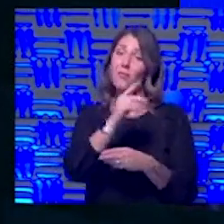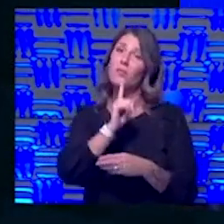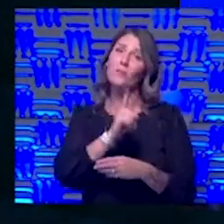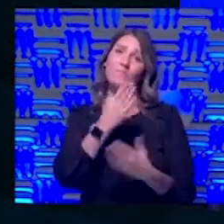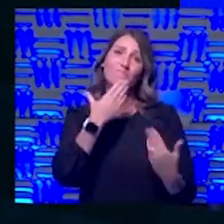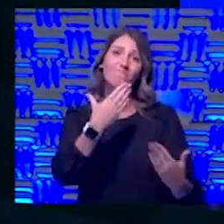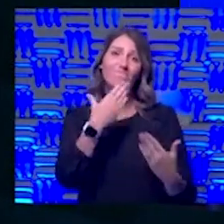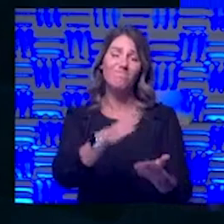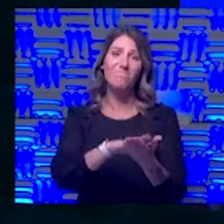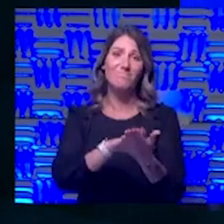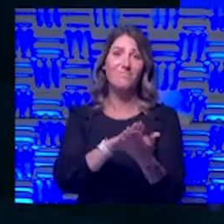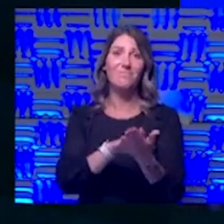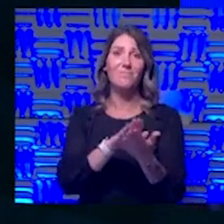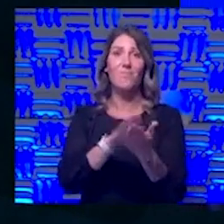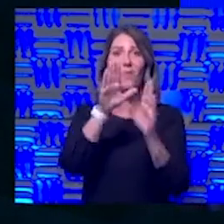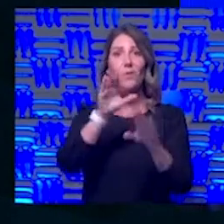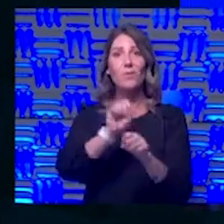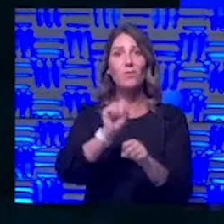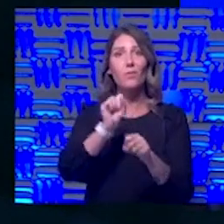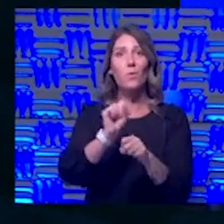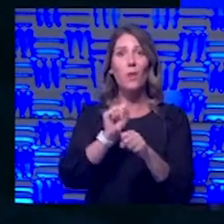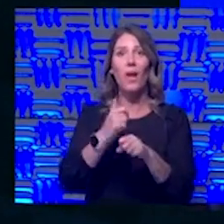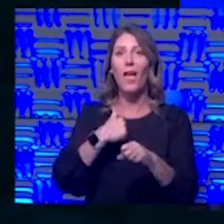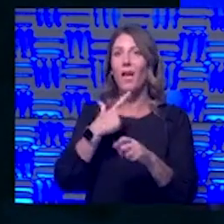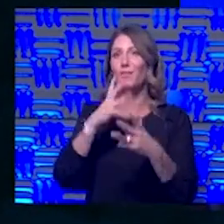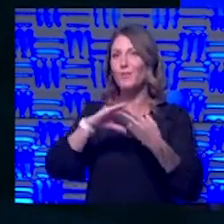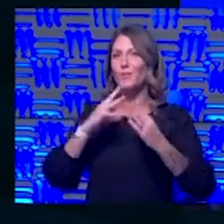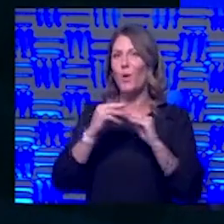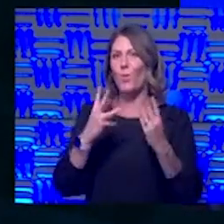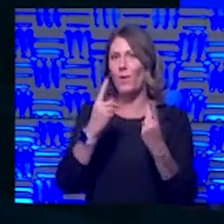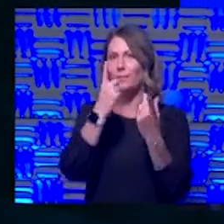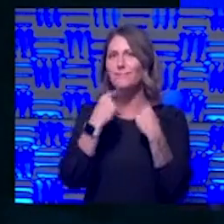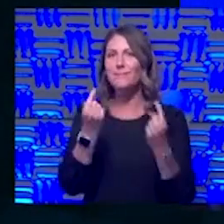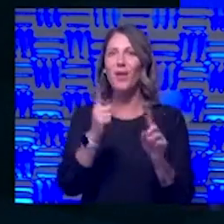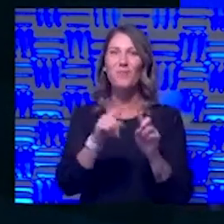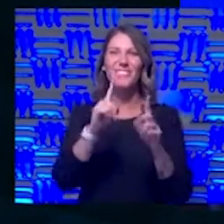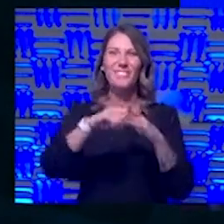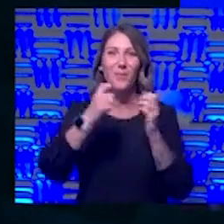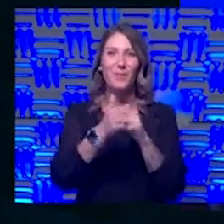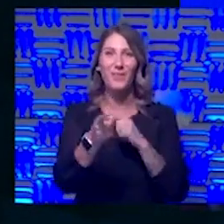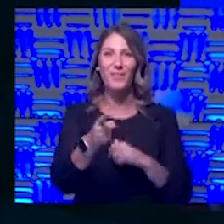you and the great work you've done. I got a story I want to tell, but let's start with you.